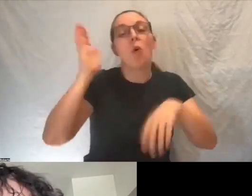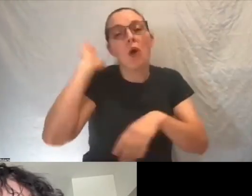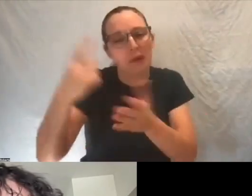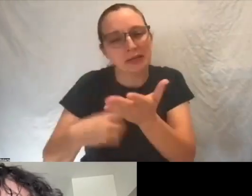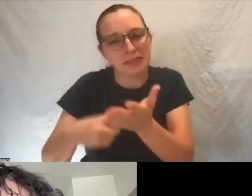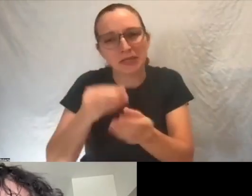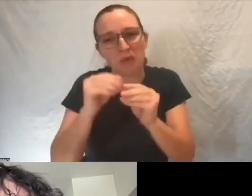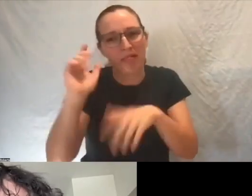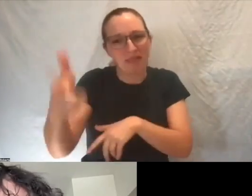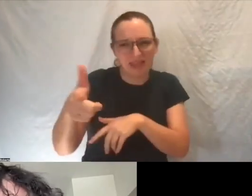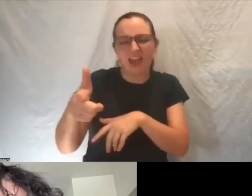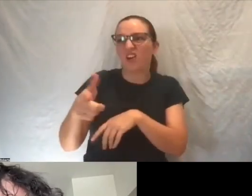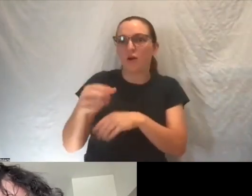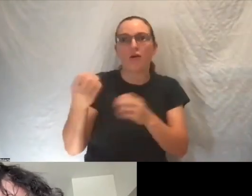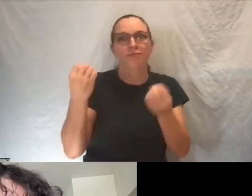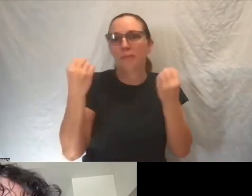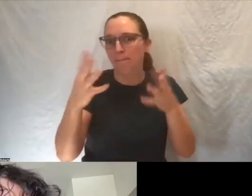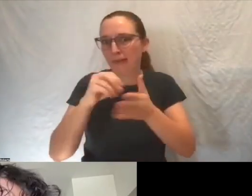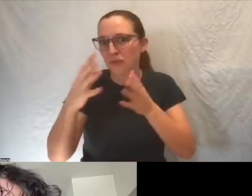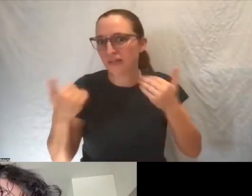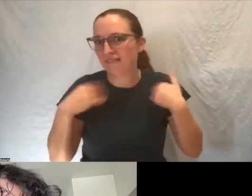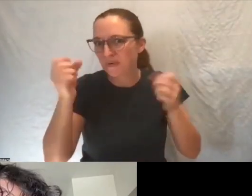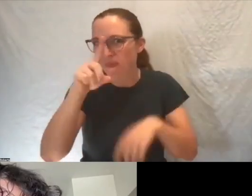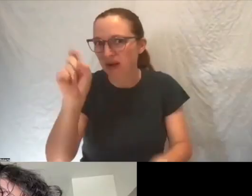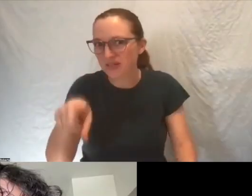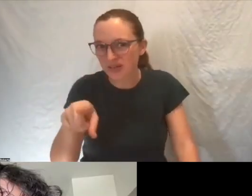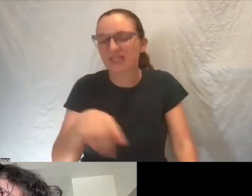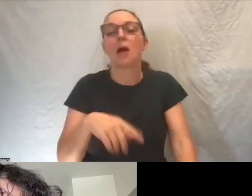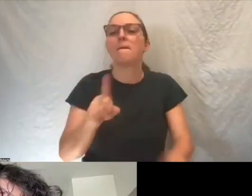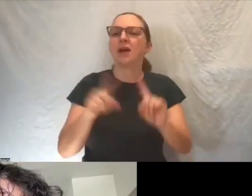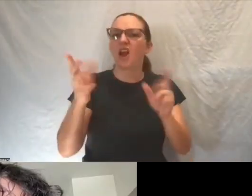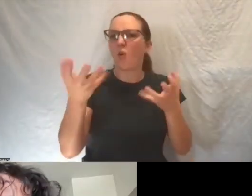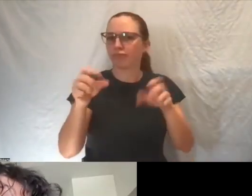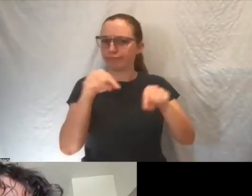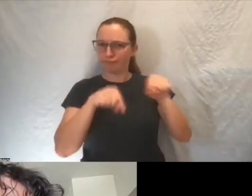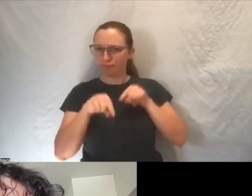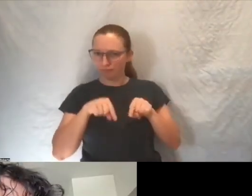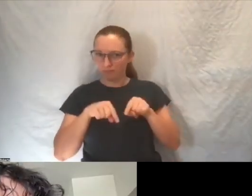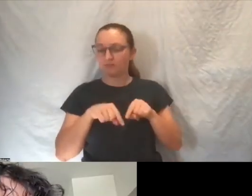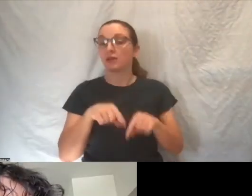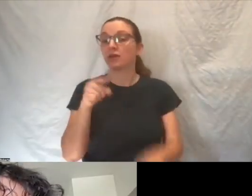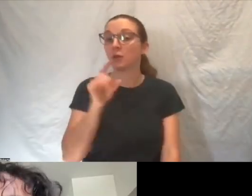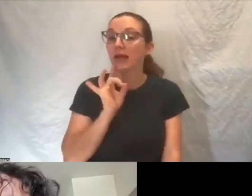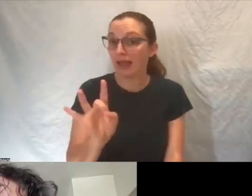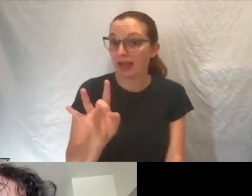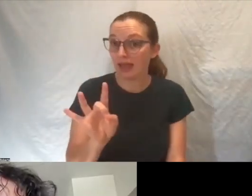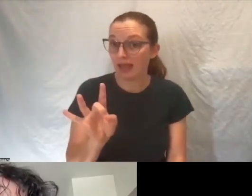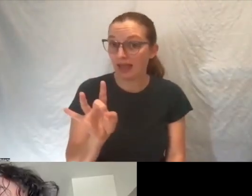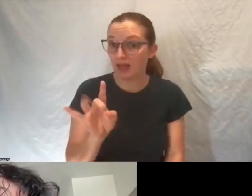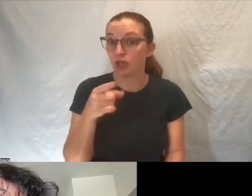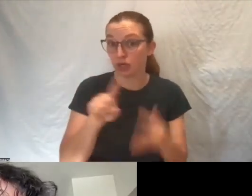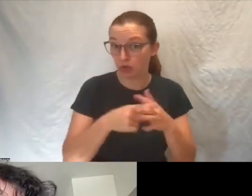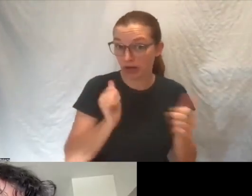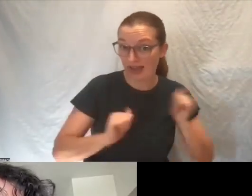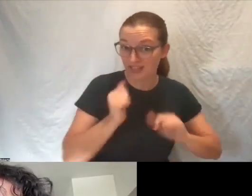of students here want to ask you questions too. But I want to go back a little to age 8. That's when you started acting,